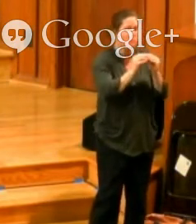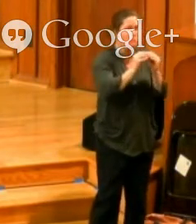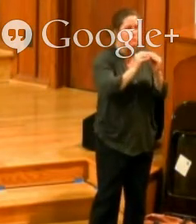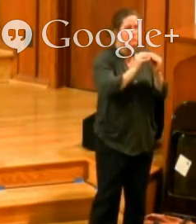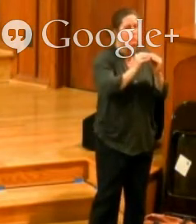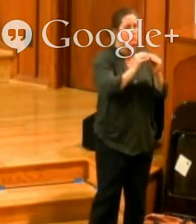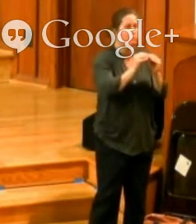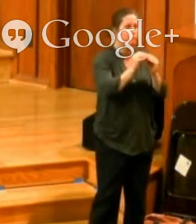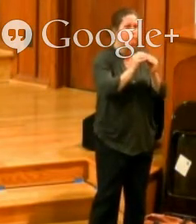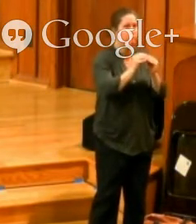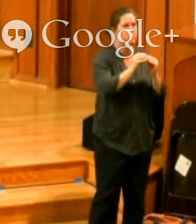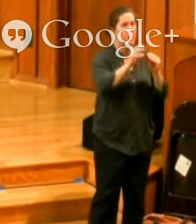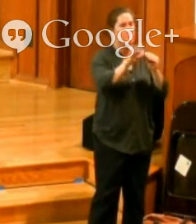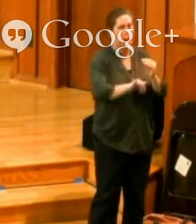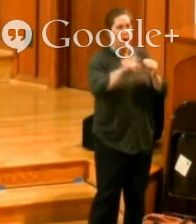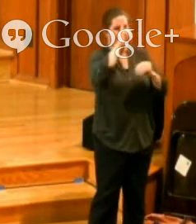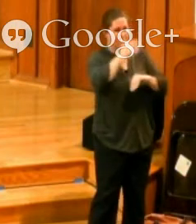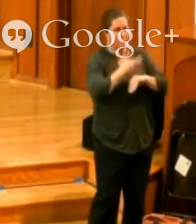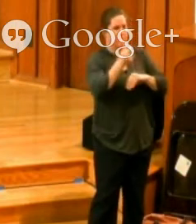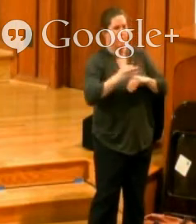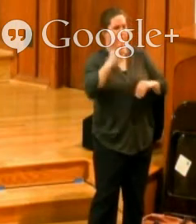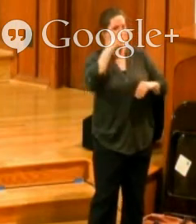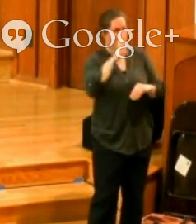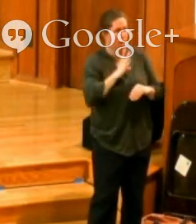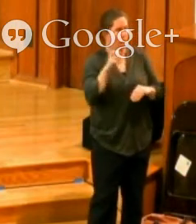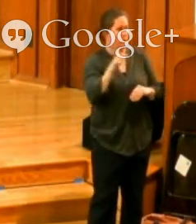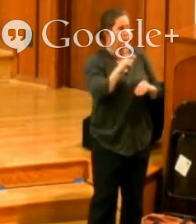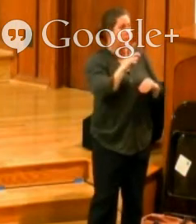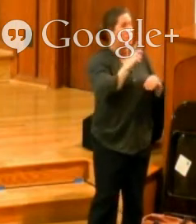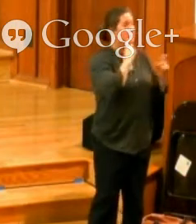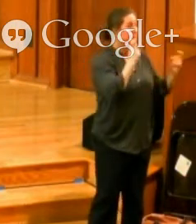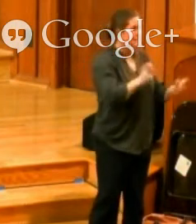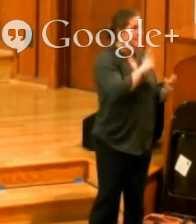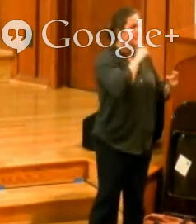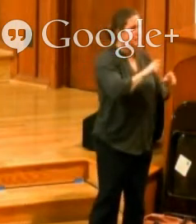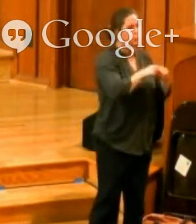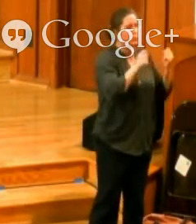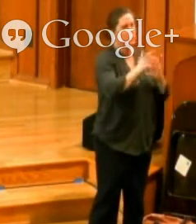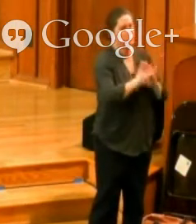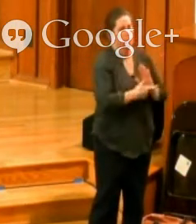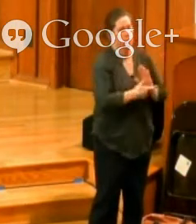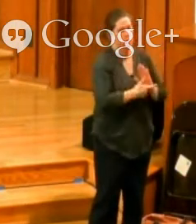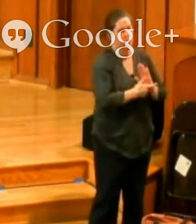the Son of God, because sin is indeed breaking God's law.